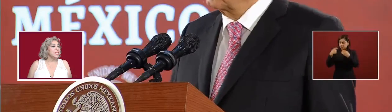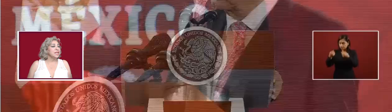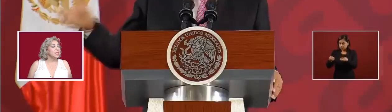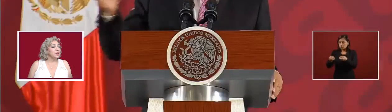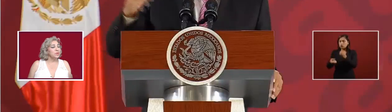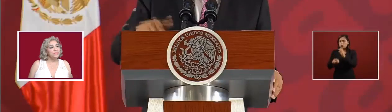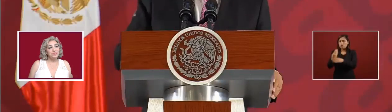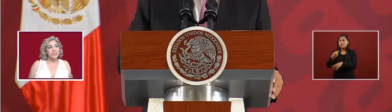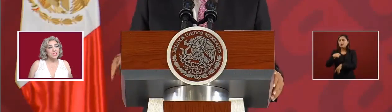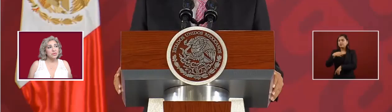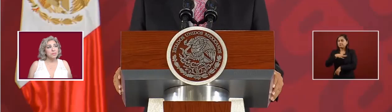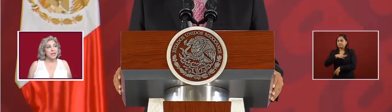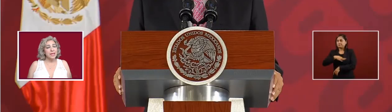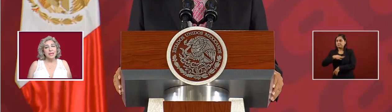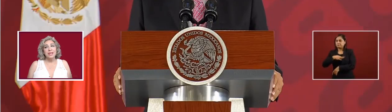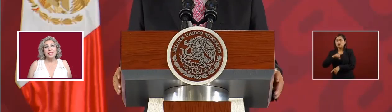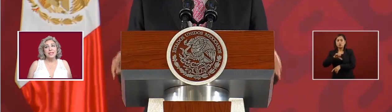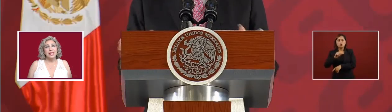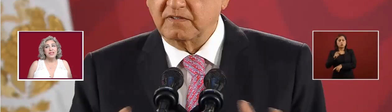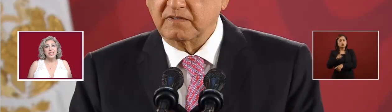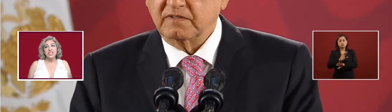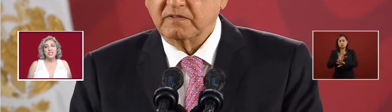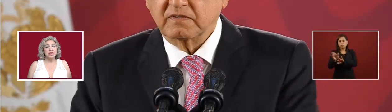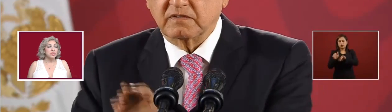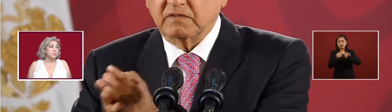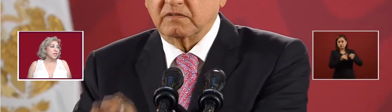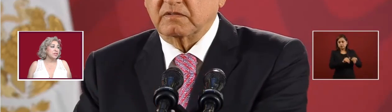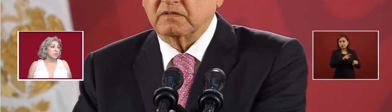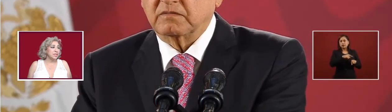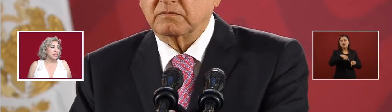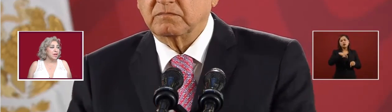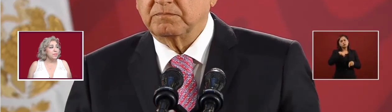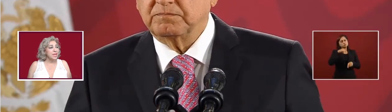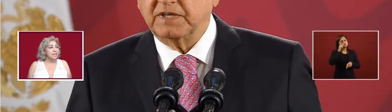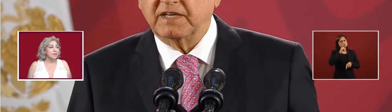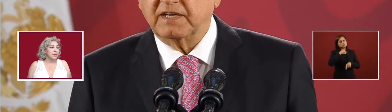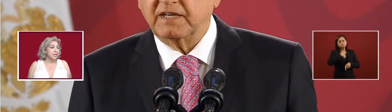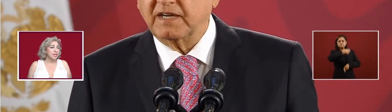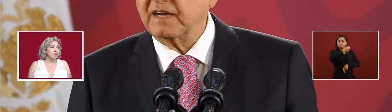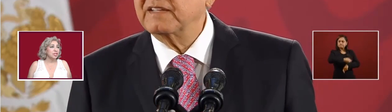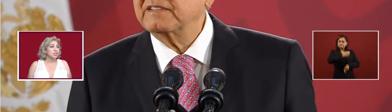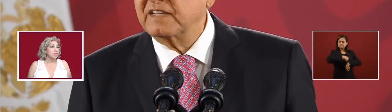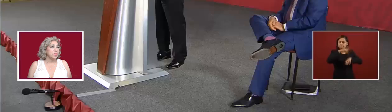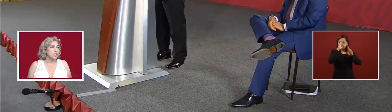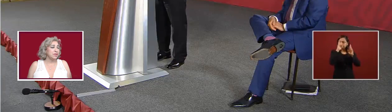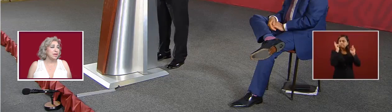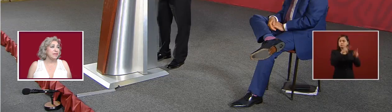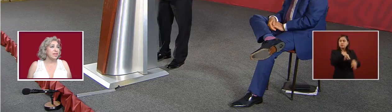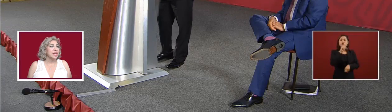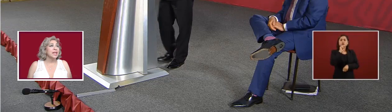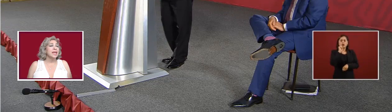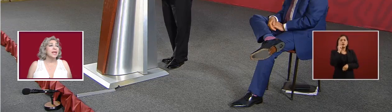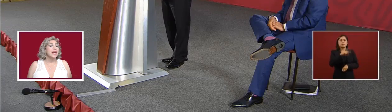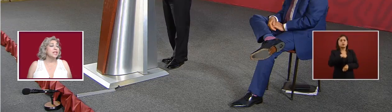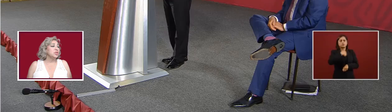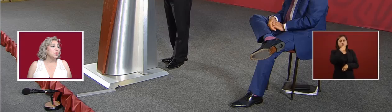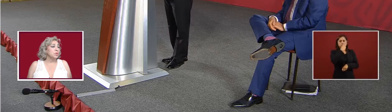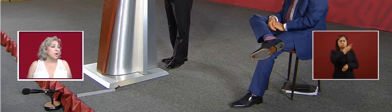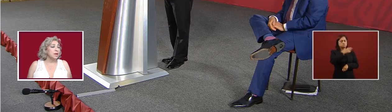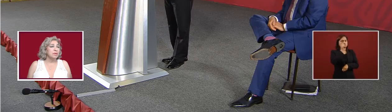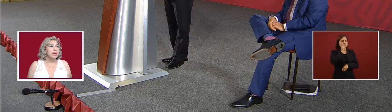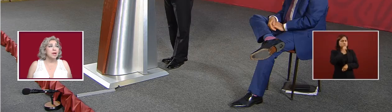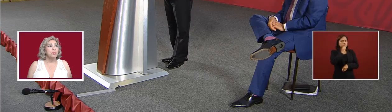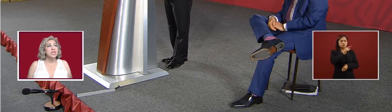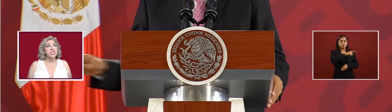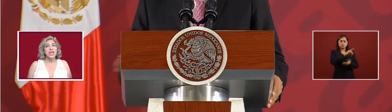saying hello to my salutations and respect to the ones that are coming and then also to the ones that are leaving and to